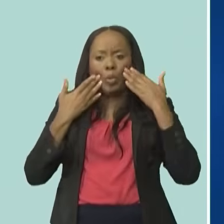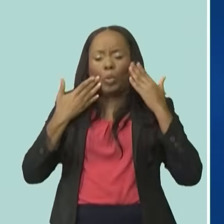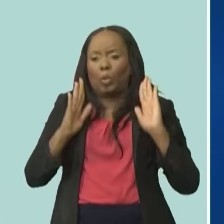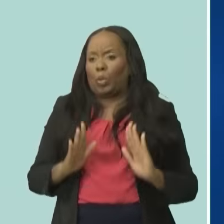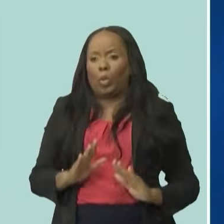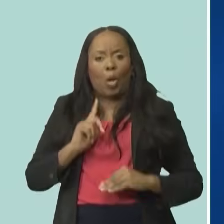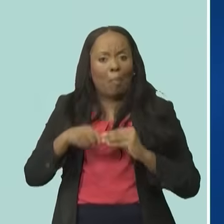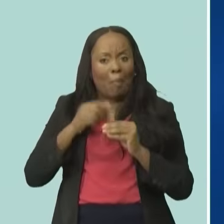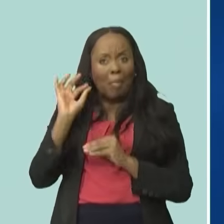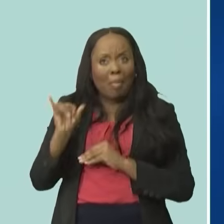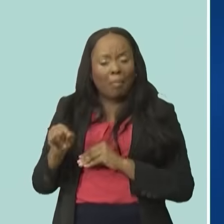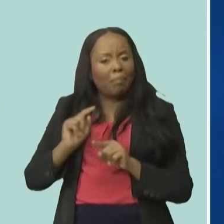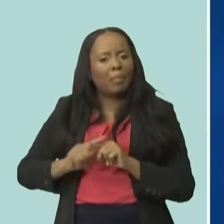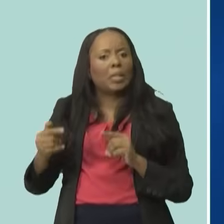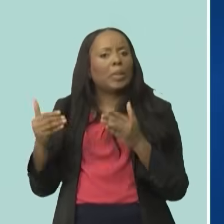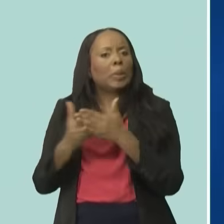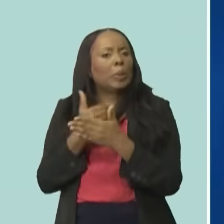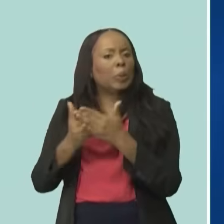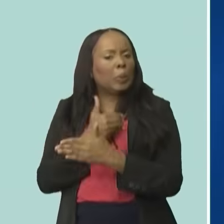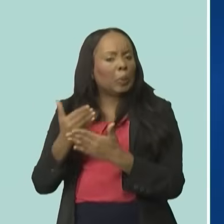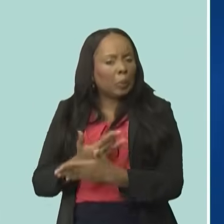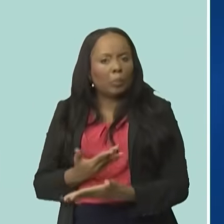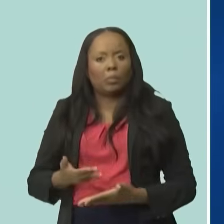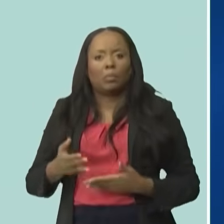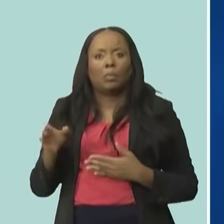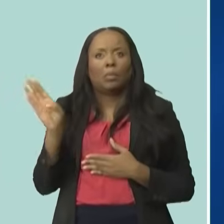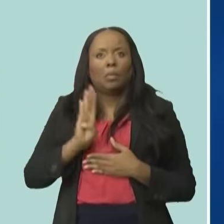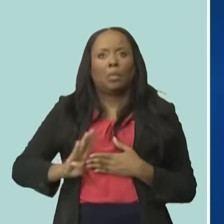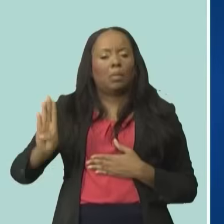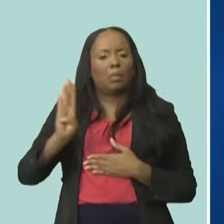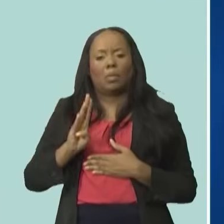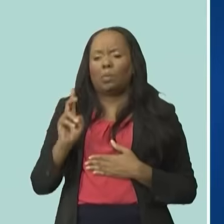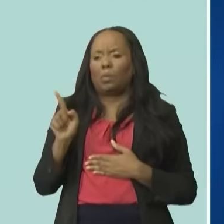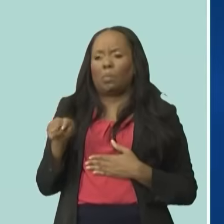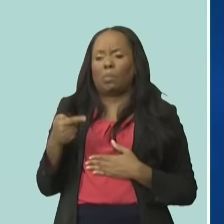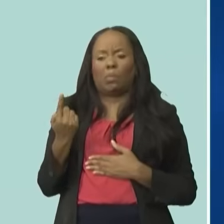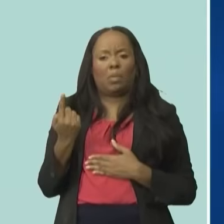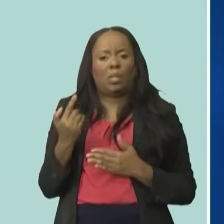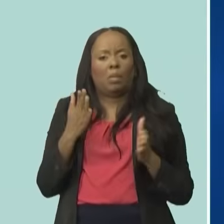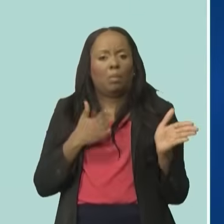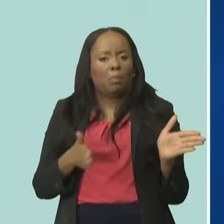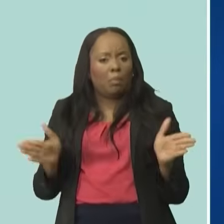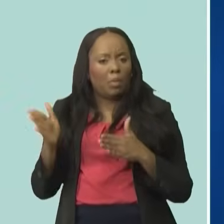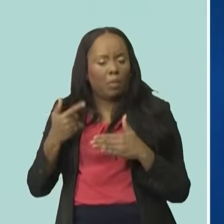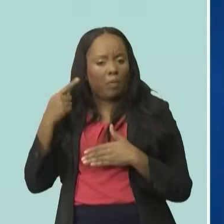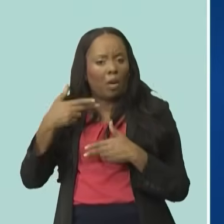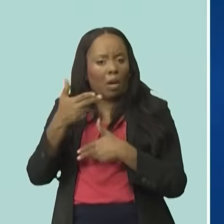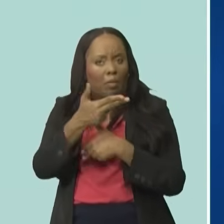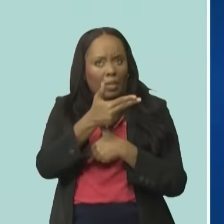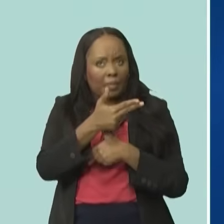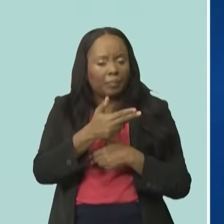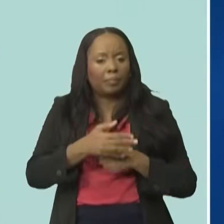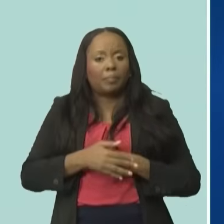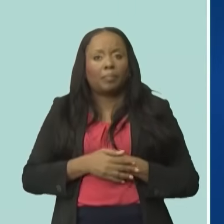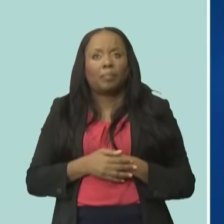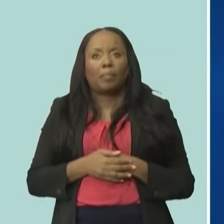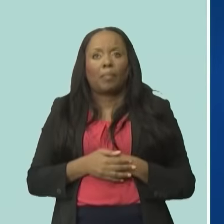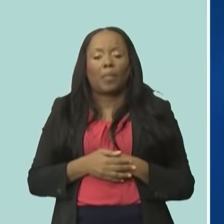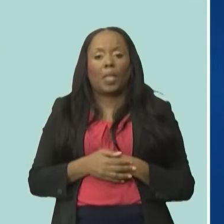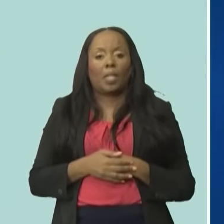we're considered to be relatively new, because Barbados predominantly always used to prepare for a hurricane. Okay. And a hurricane is